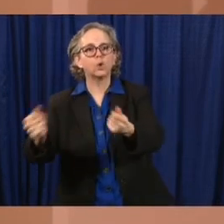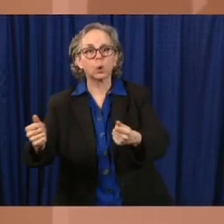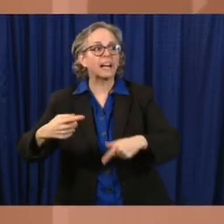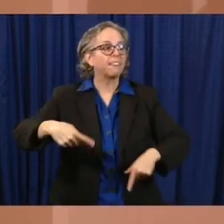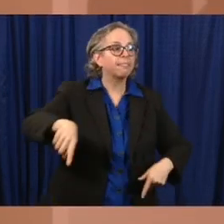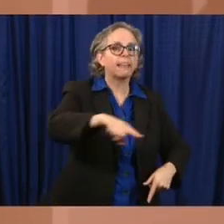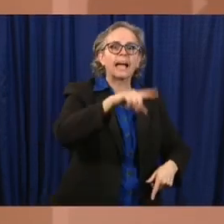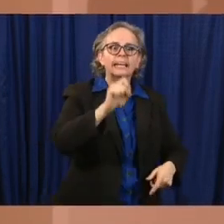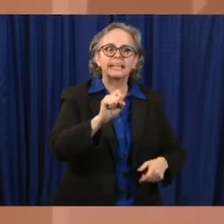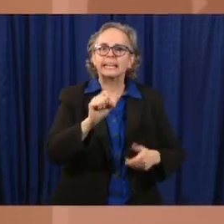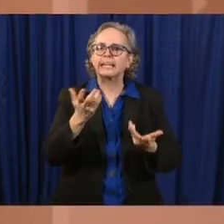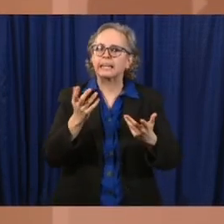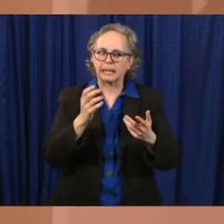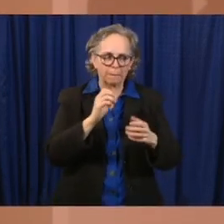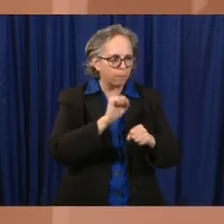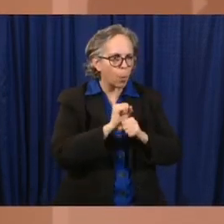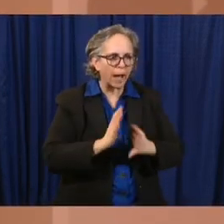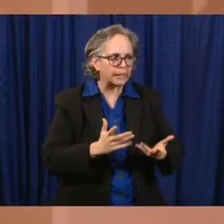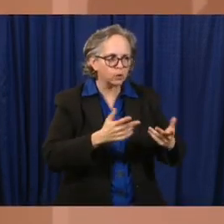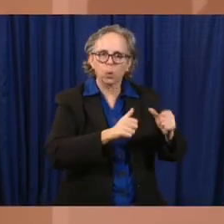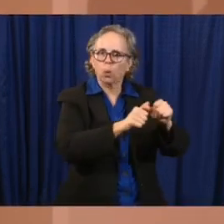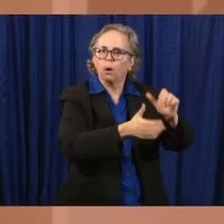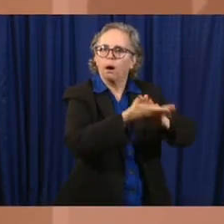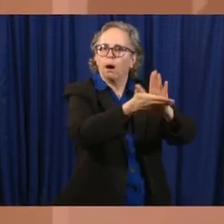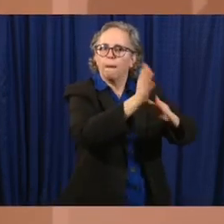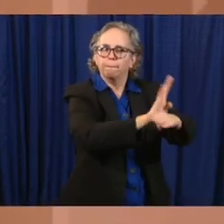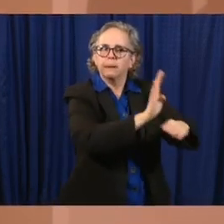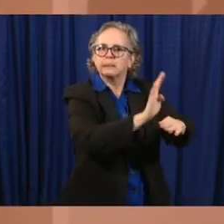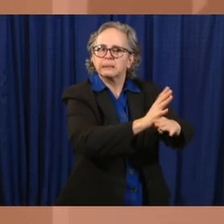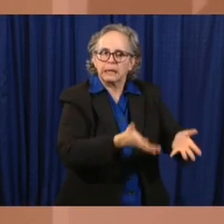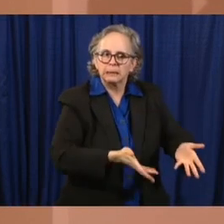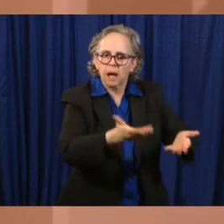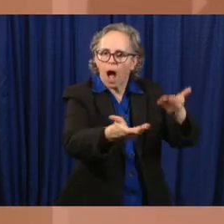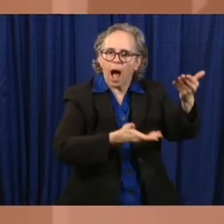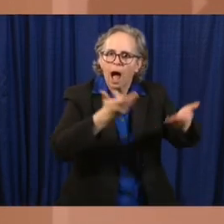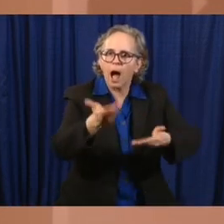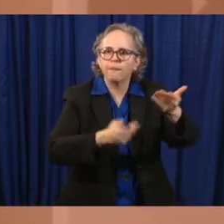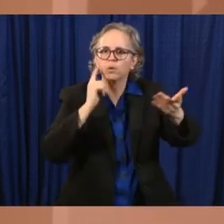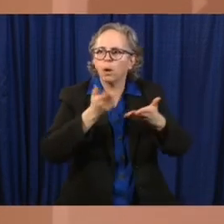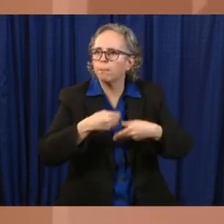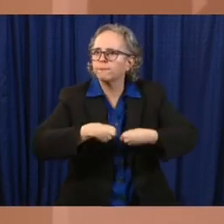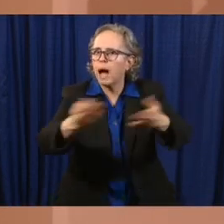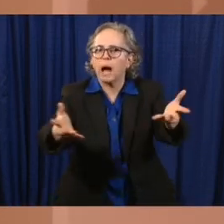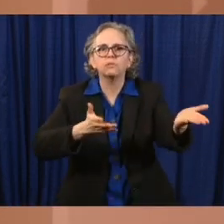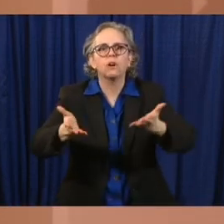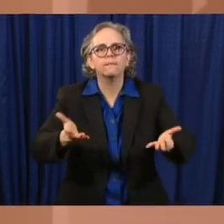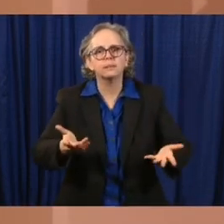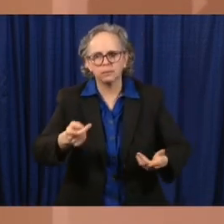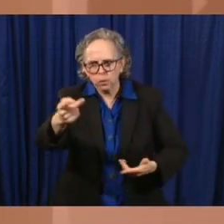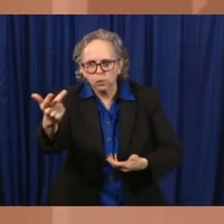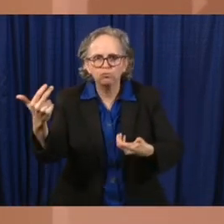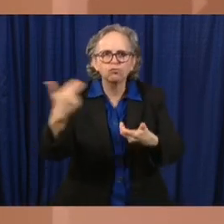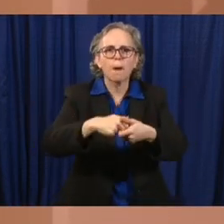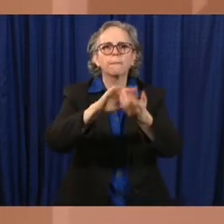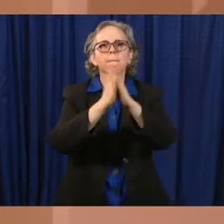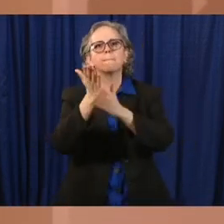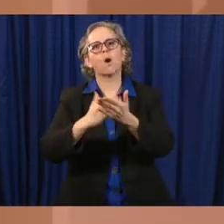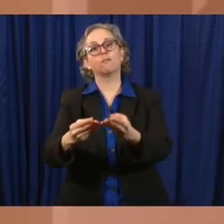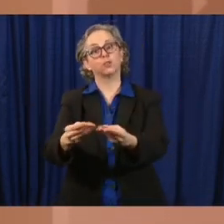during this difficult time that we're all trying to navigate. Two